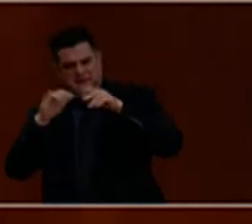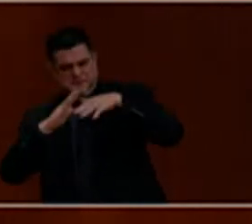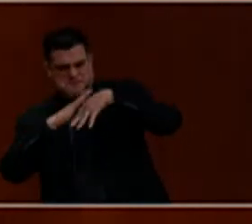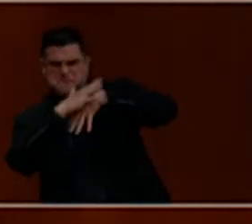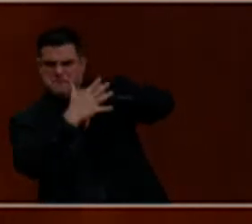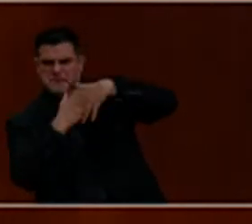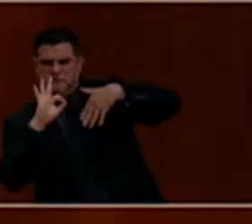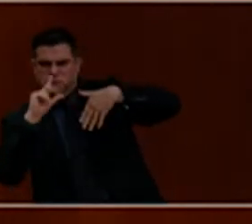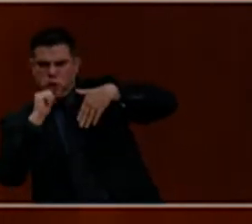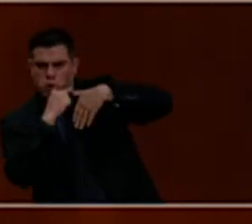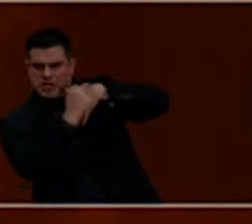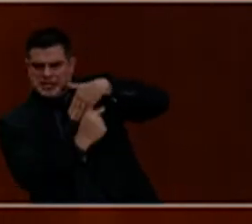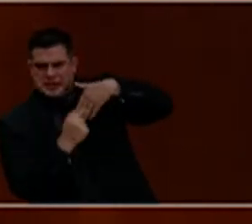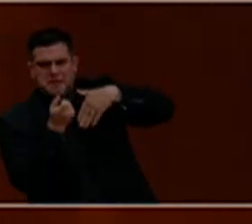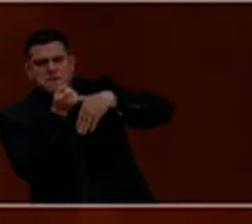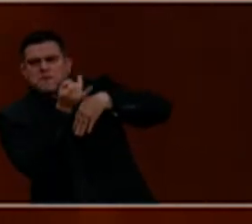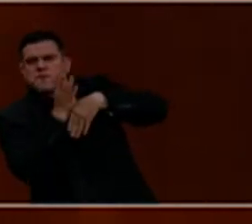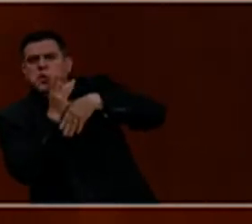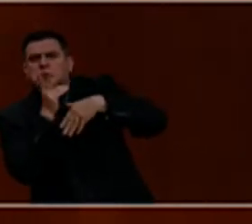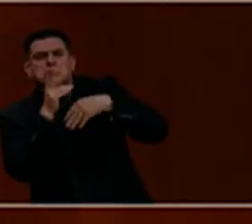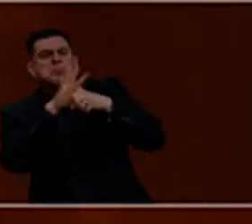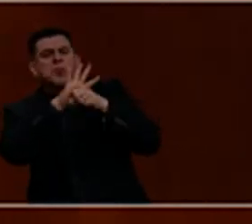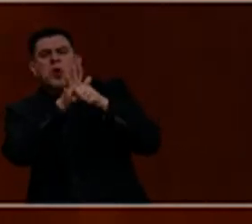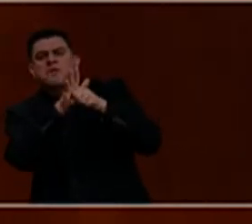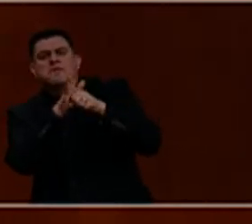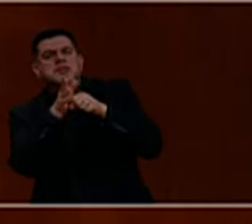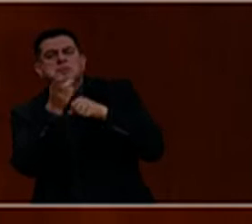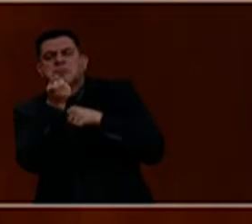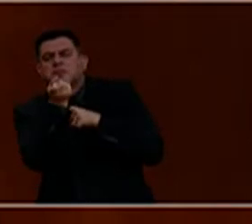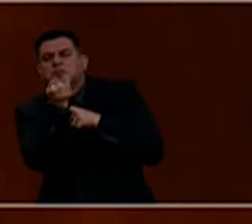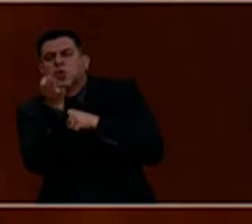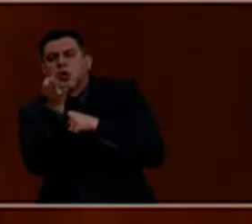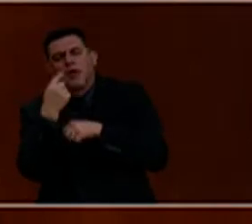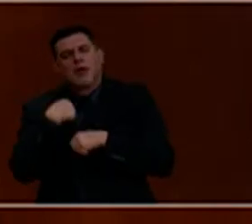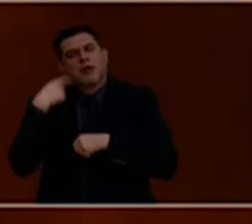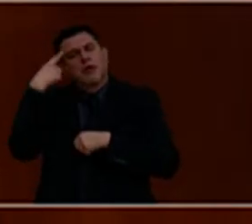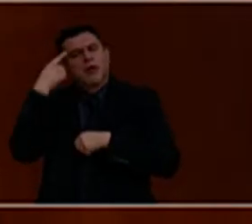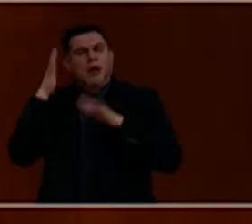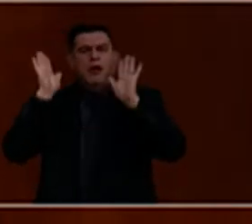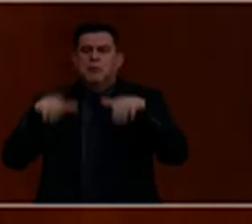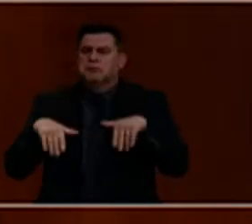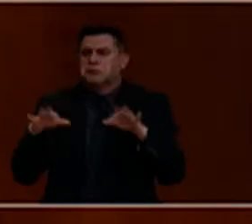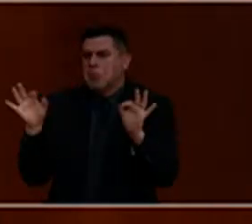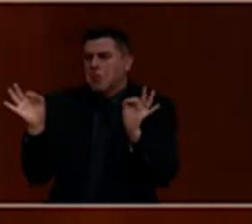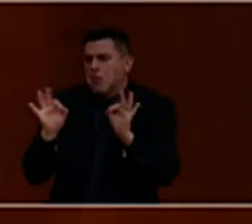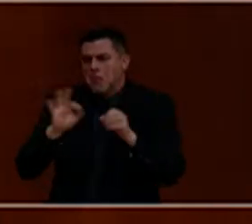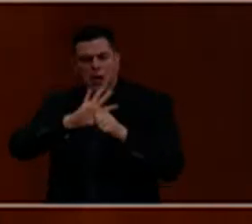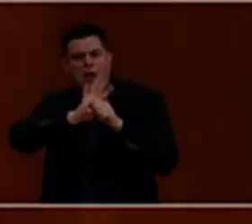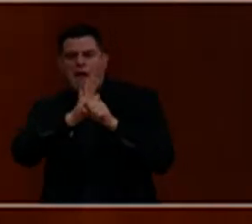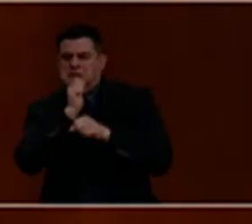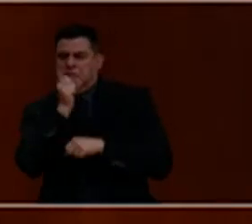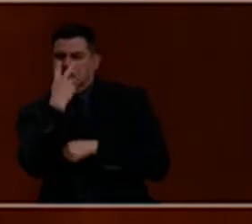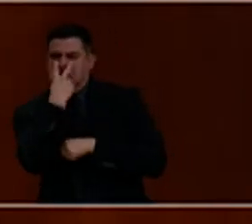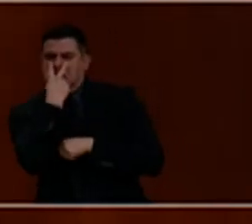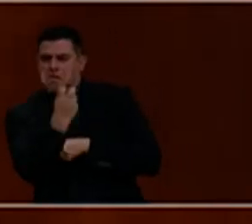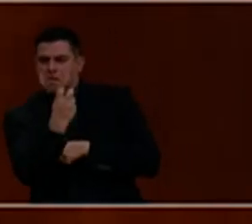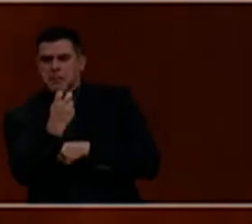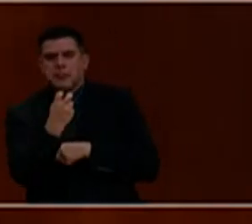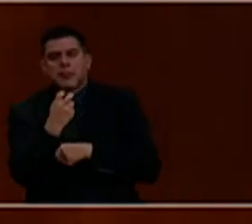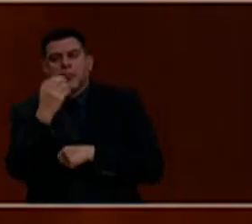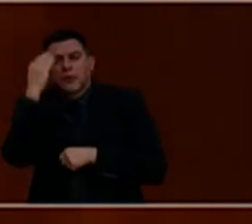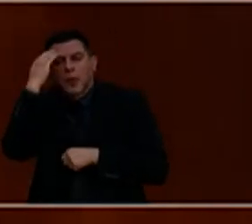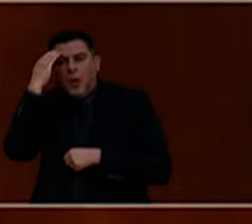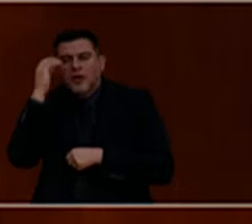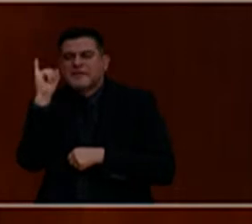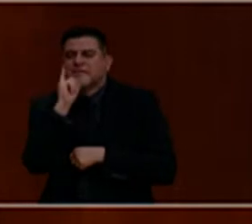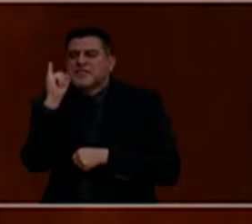we just honestly thought I had a sinus infection. I was getting worse. Then I was diagnosed as having possibly bronchitis.